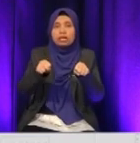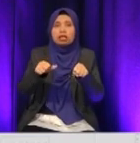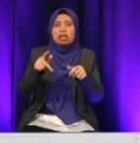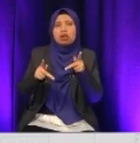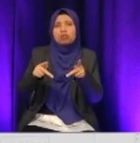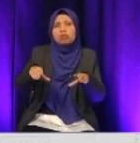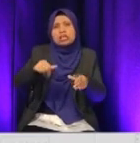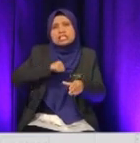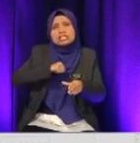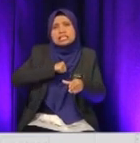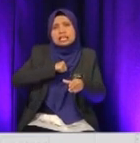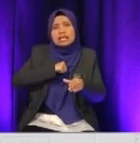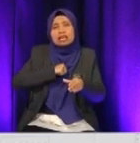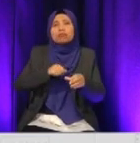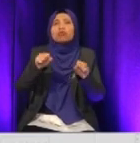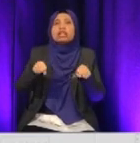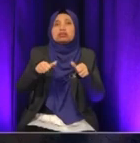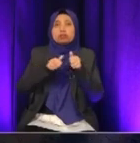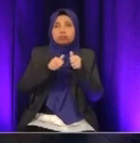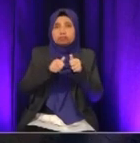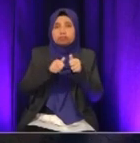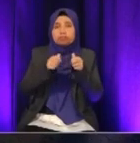involve perhaps painting walls or railings.